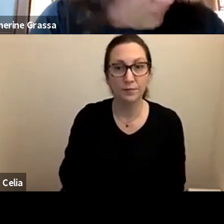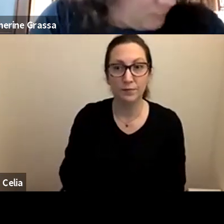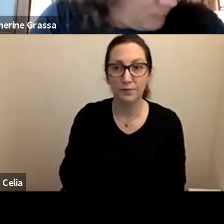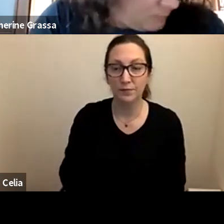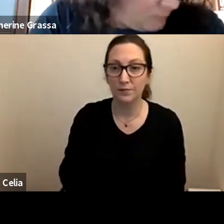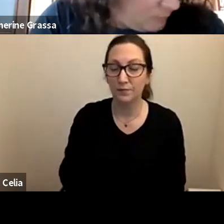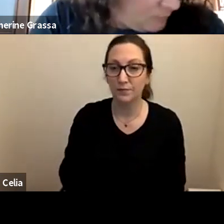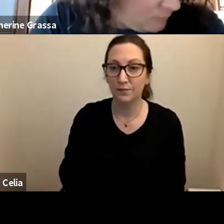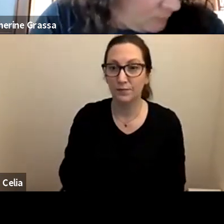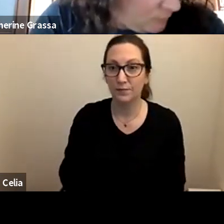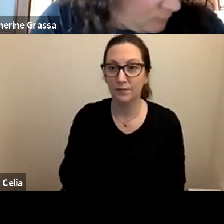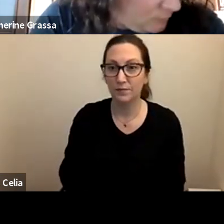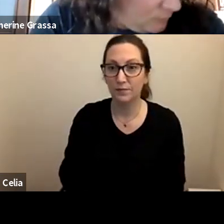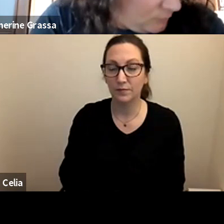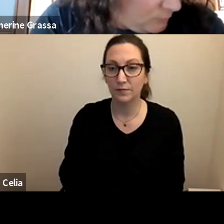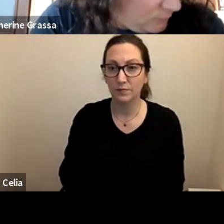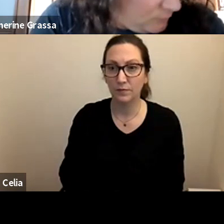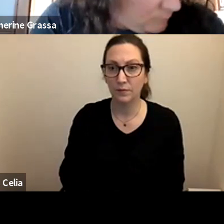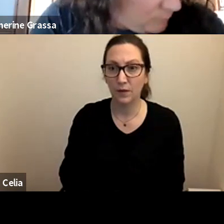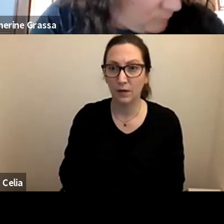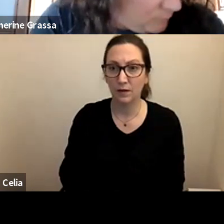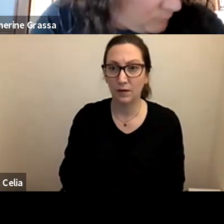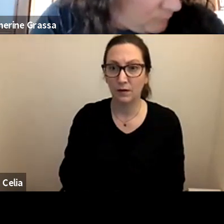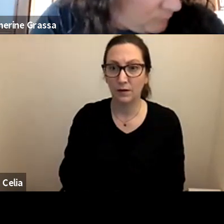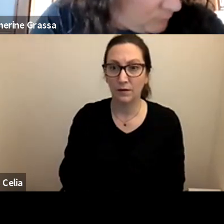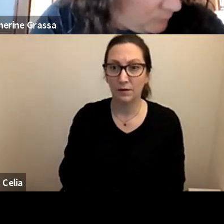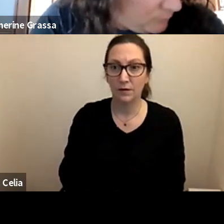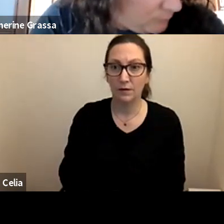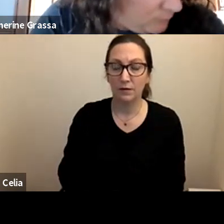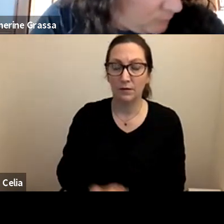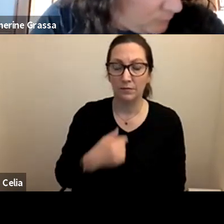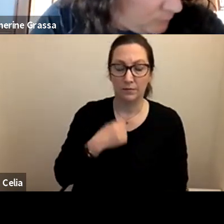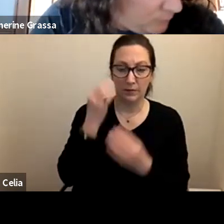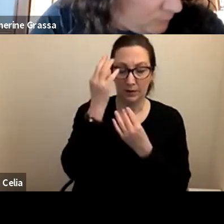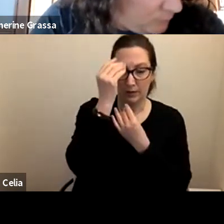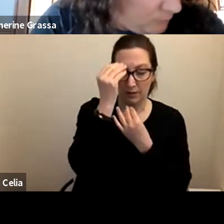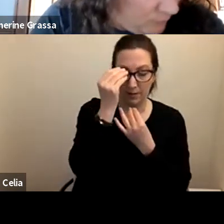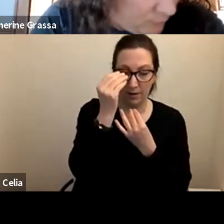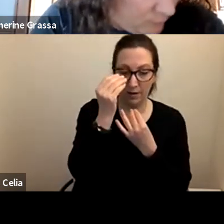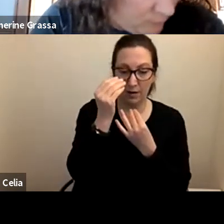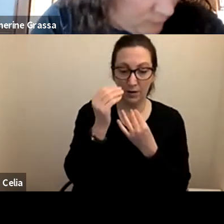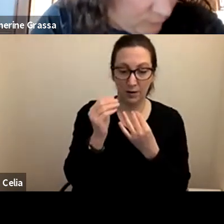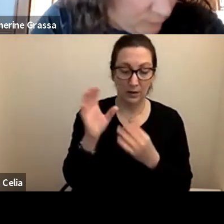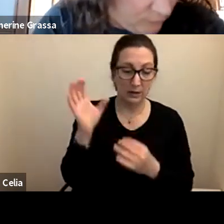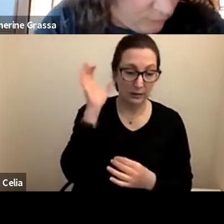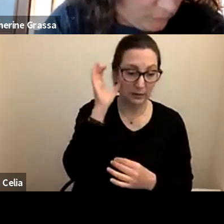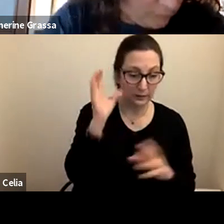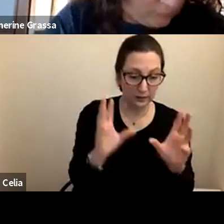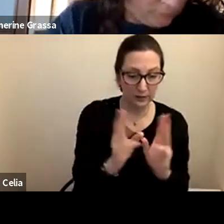Just thinking about having listening sessions between the two committee